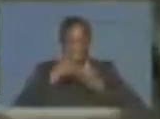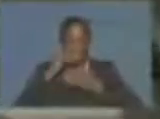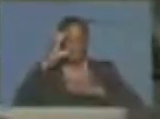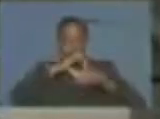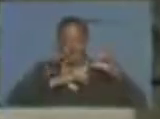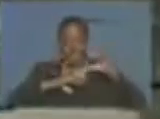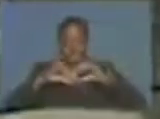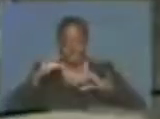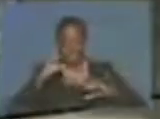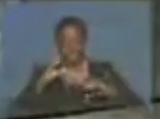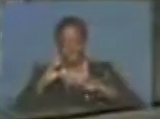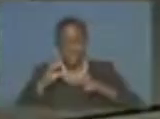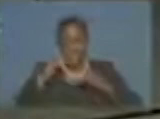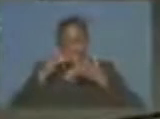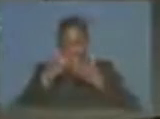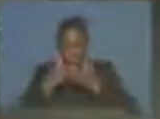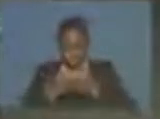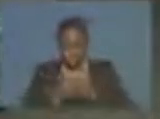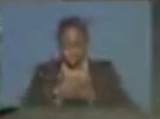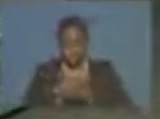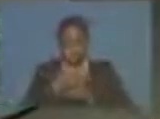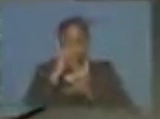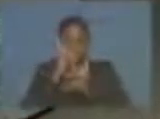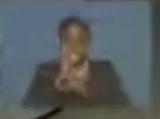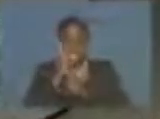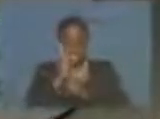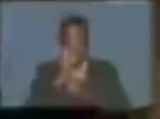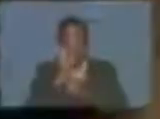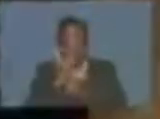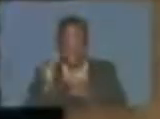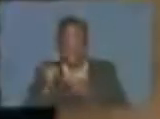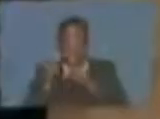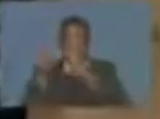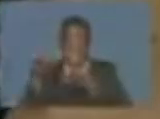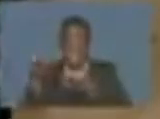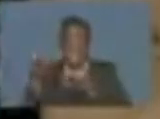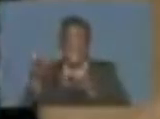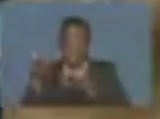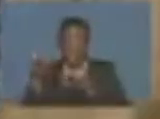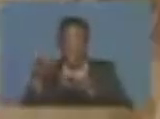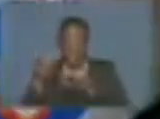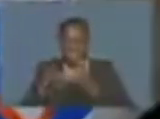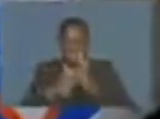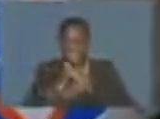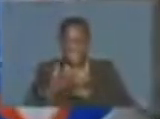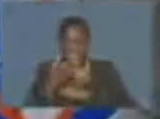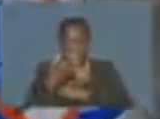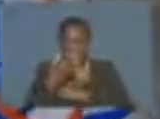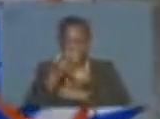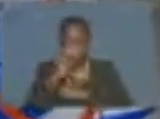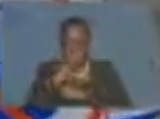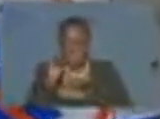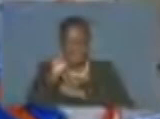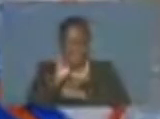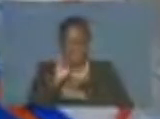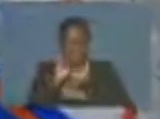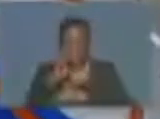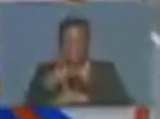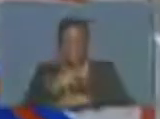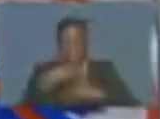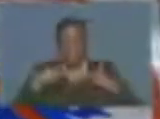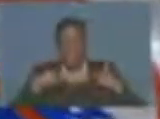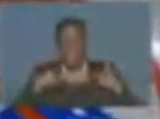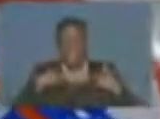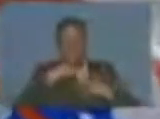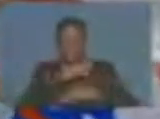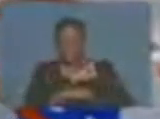The new vehicle, a first for the Centreville constituency, turned over to Crime Watch Council members this Monday. Area Member of Parliament, the